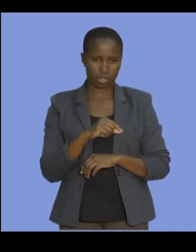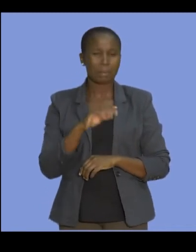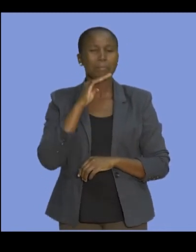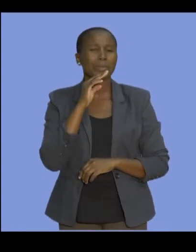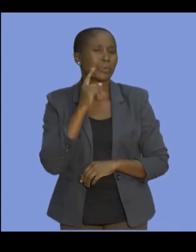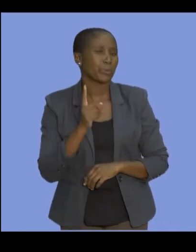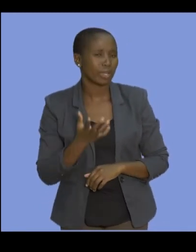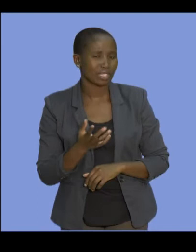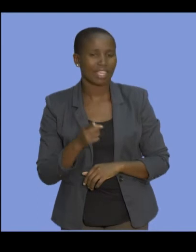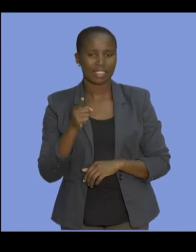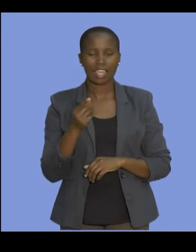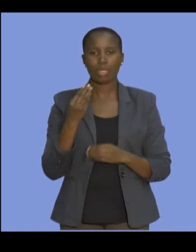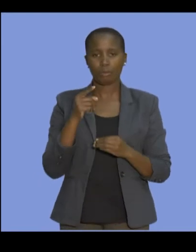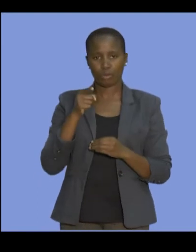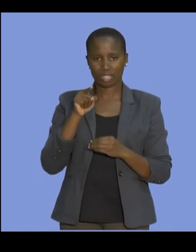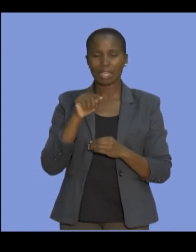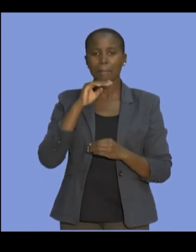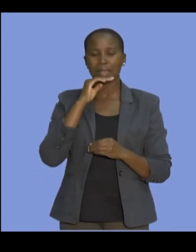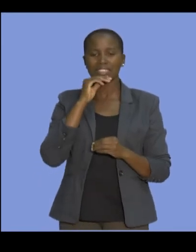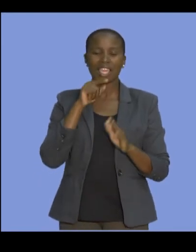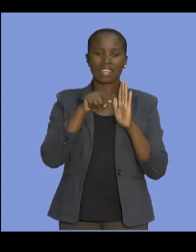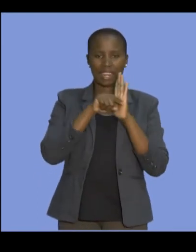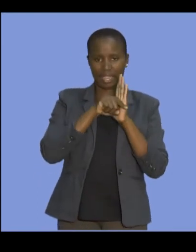data for this class is negatively skewed.